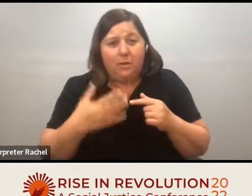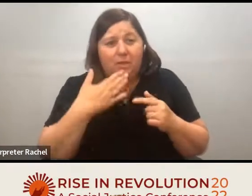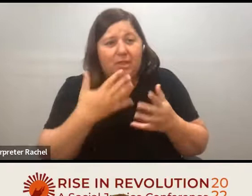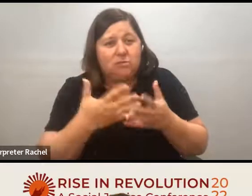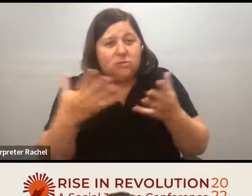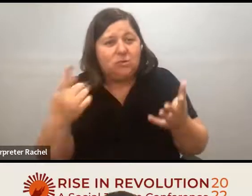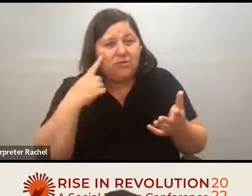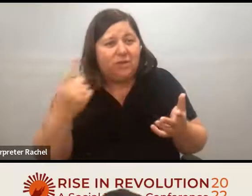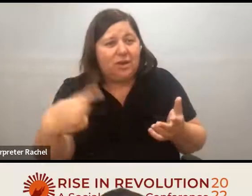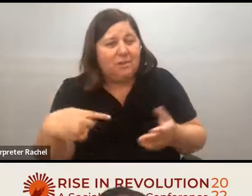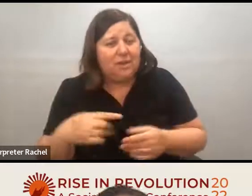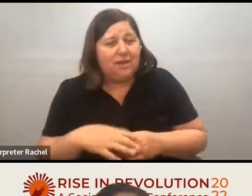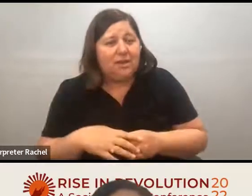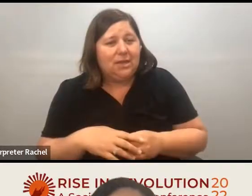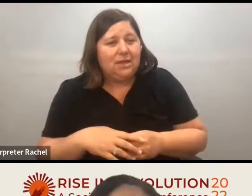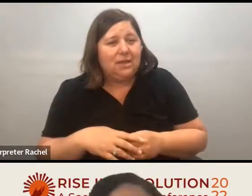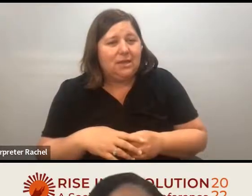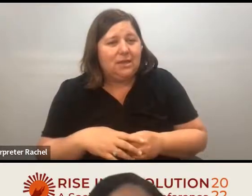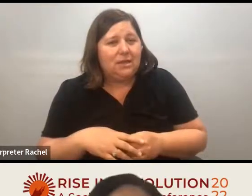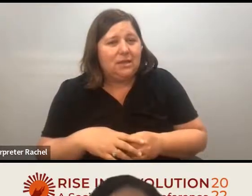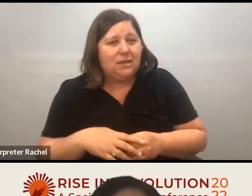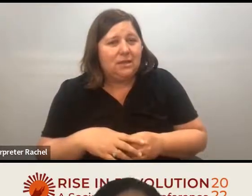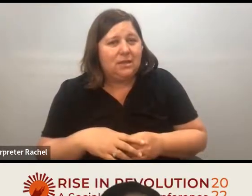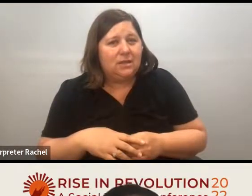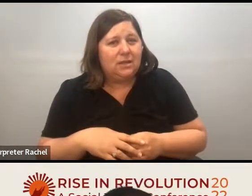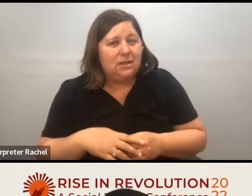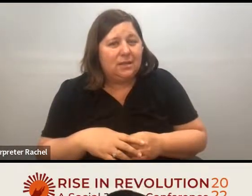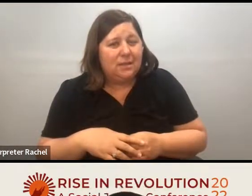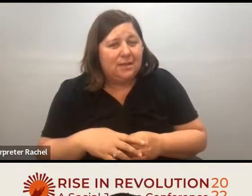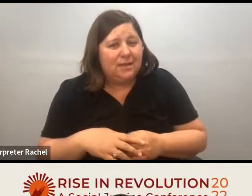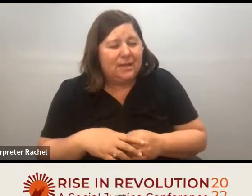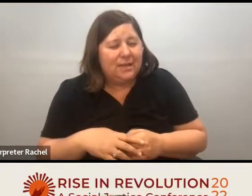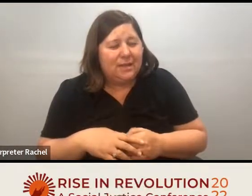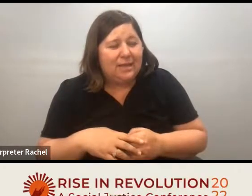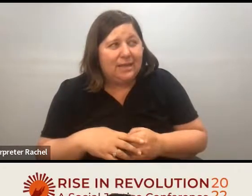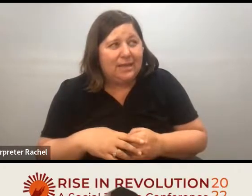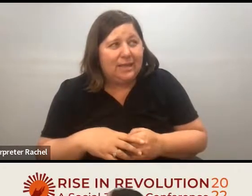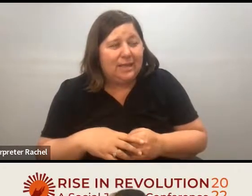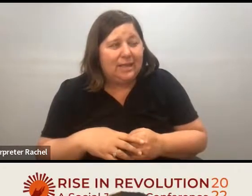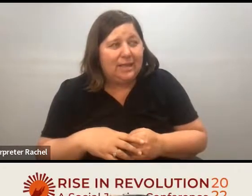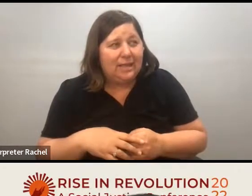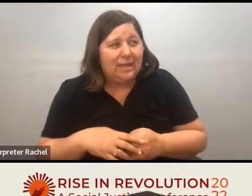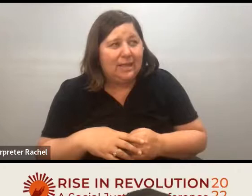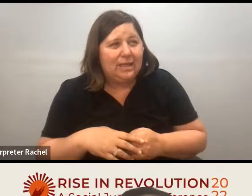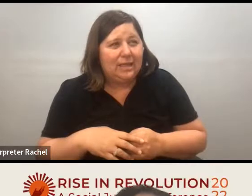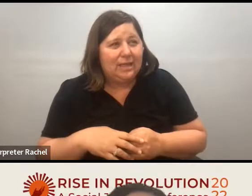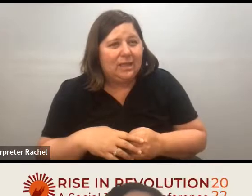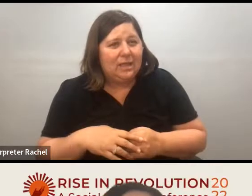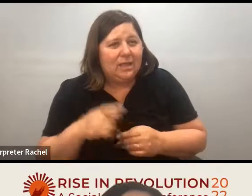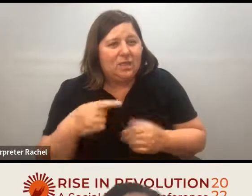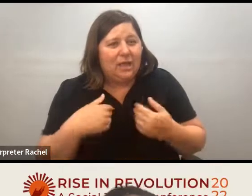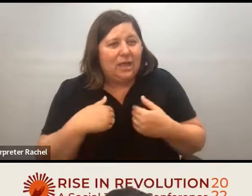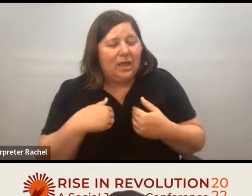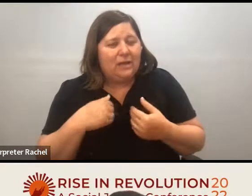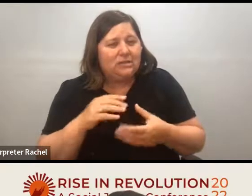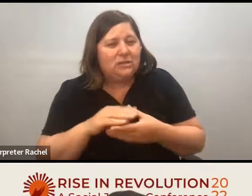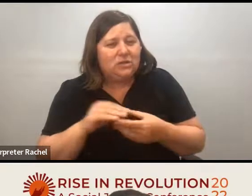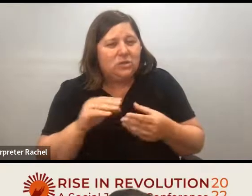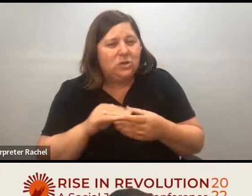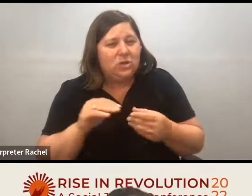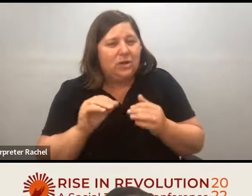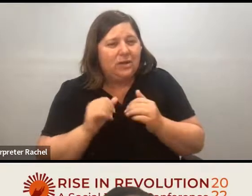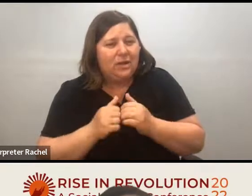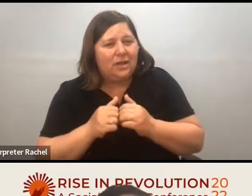this. We have historically seen ways in which indigenous and native people have been